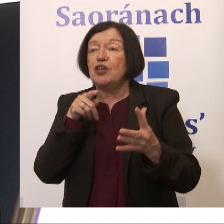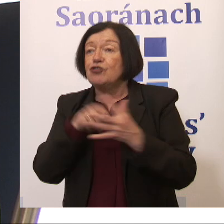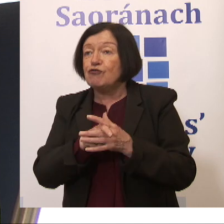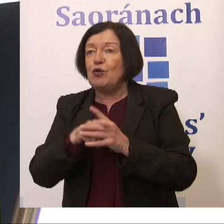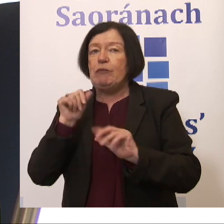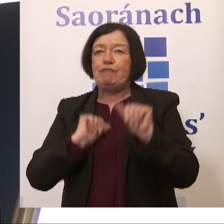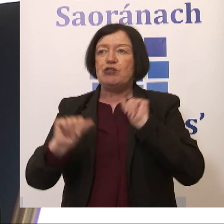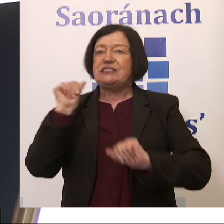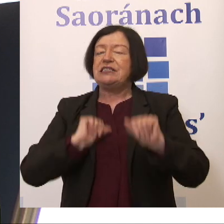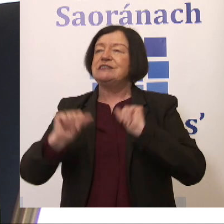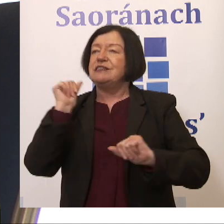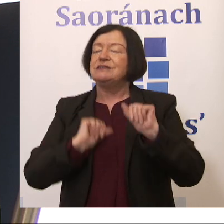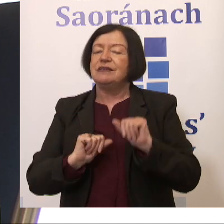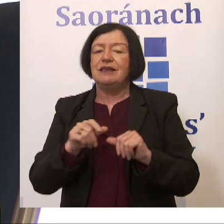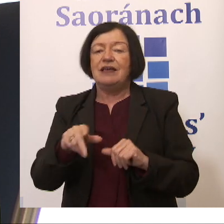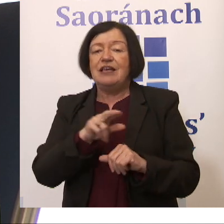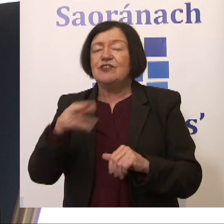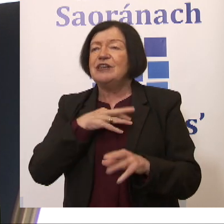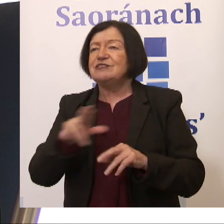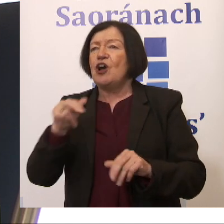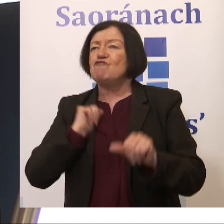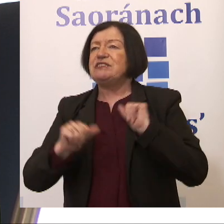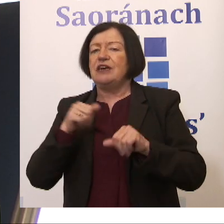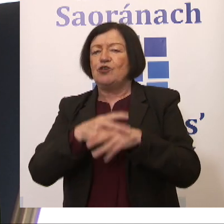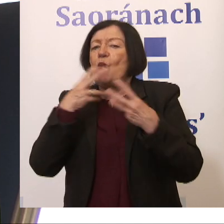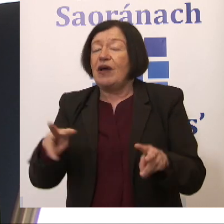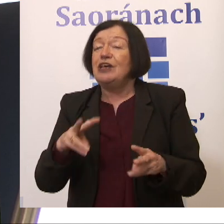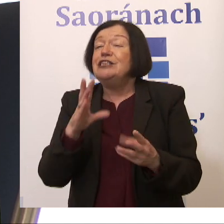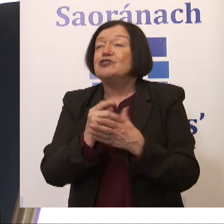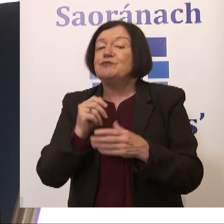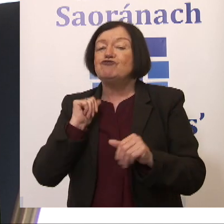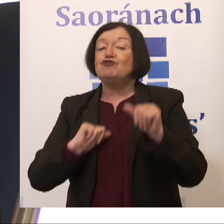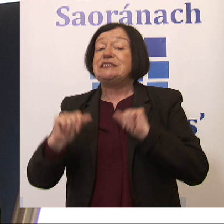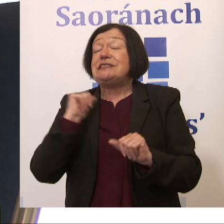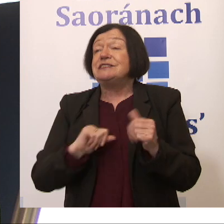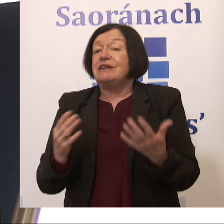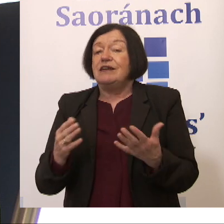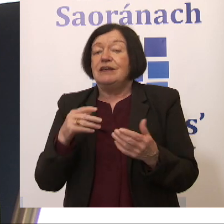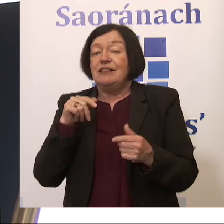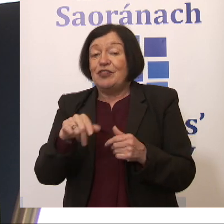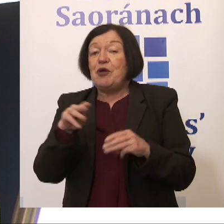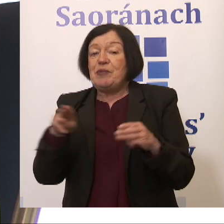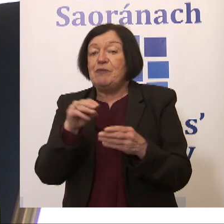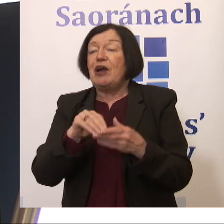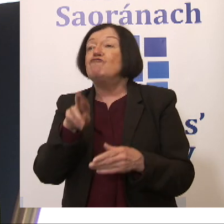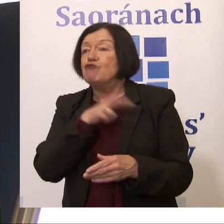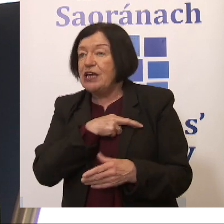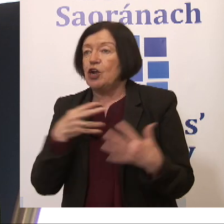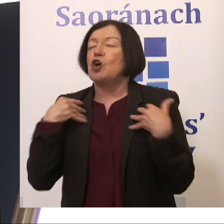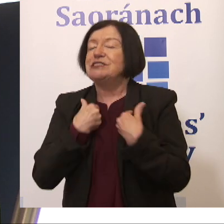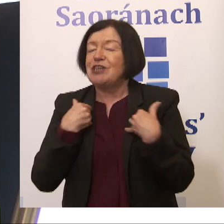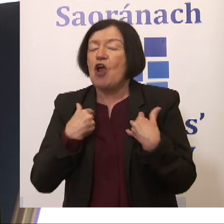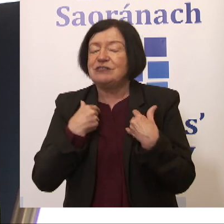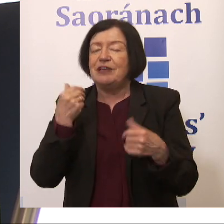and you get, and sometimes it's not resistance because I don't want to do it. Sometimes it's resistance because people have genuine concerns